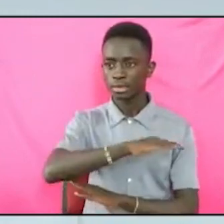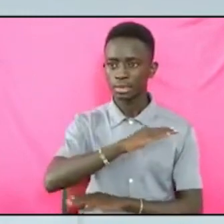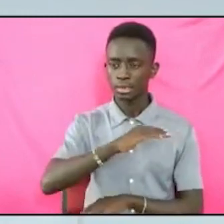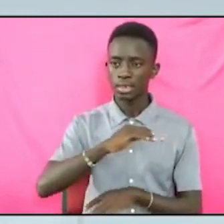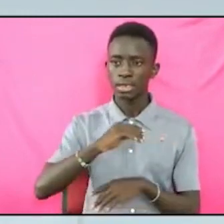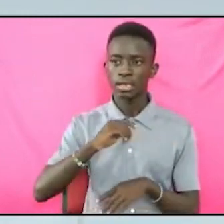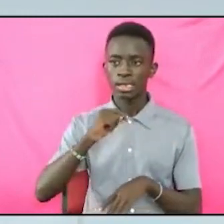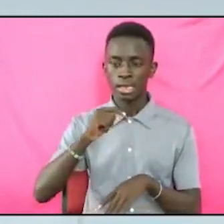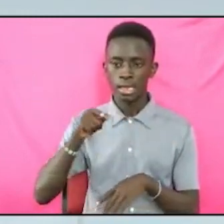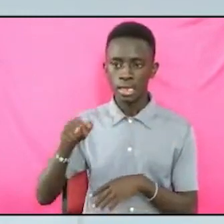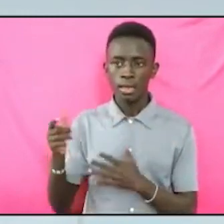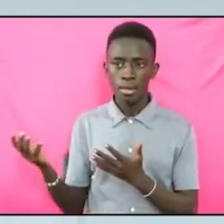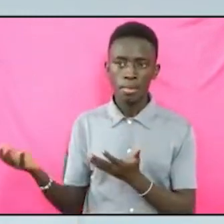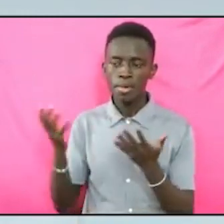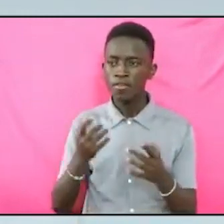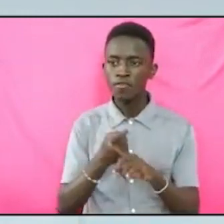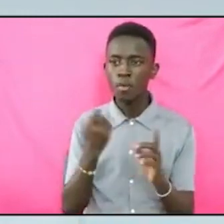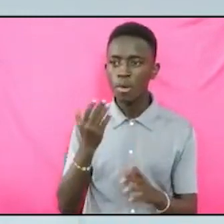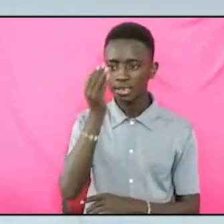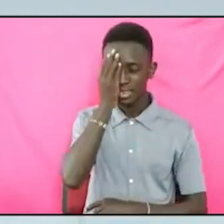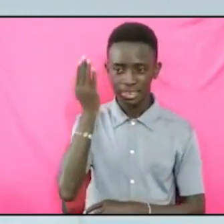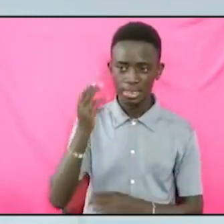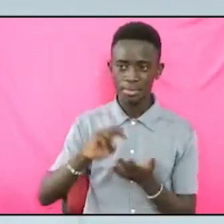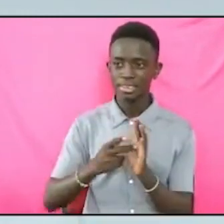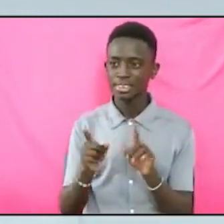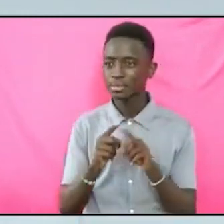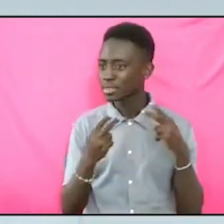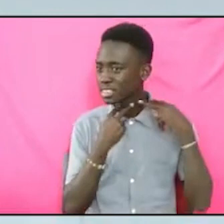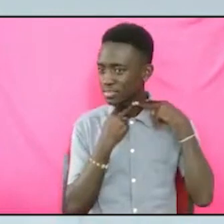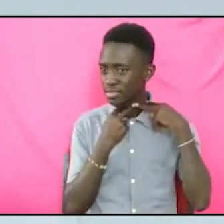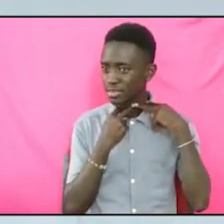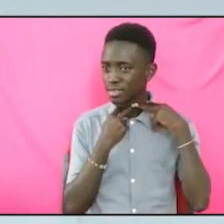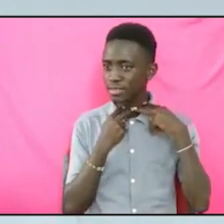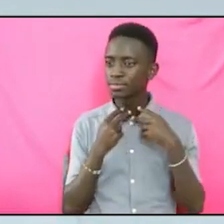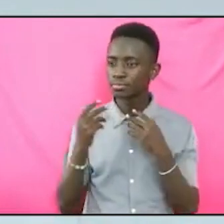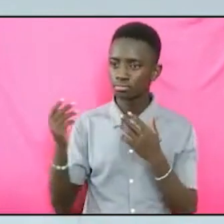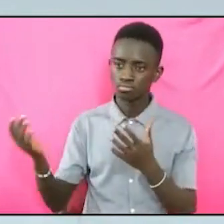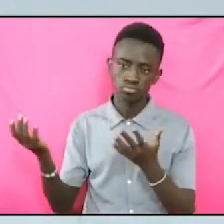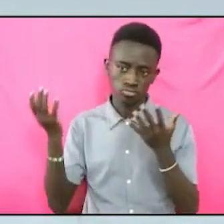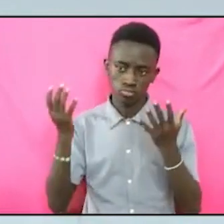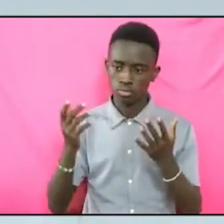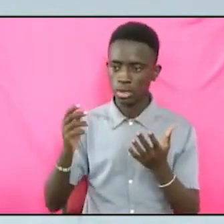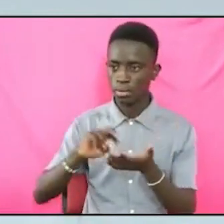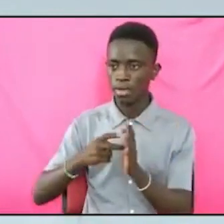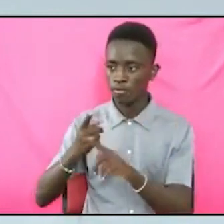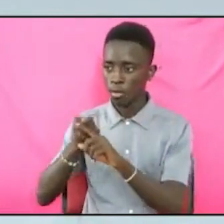she was brought from Israel. And we are told she's a servant to Naaman's